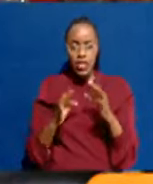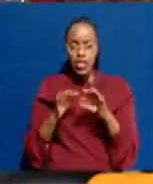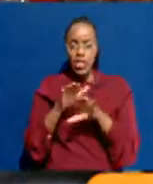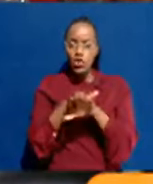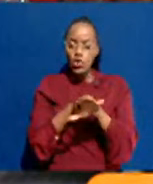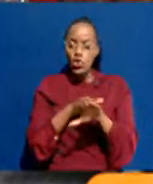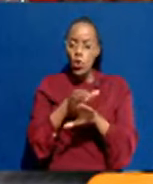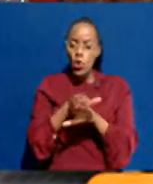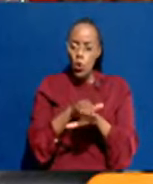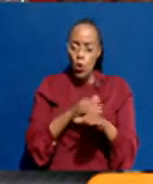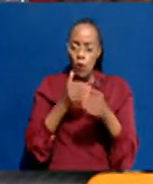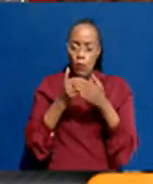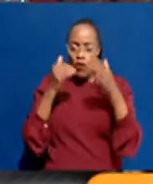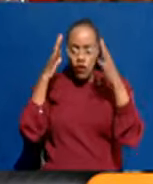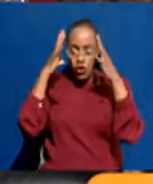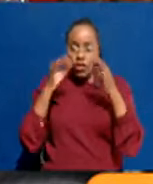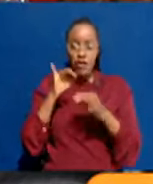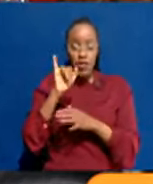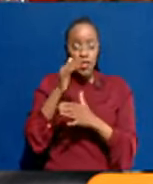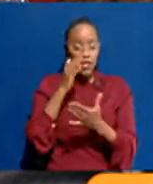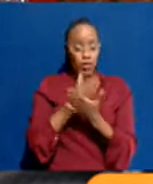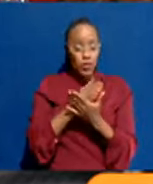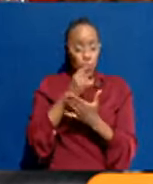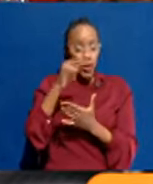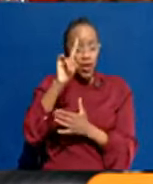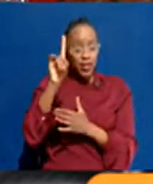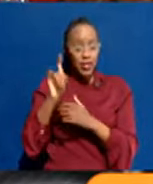slow. Was that correct?